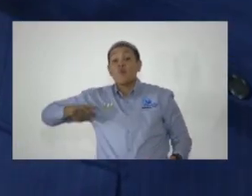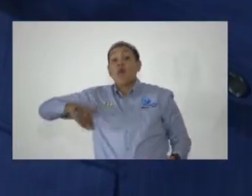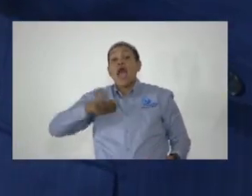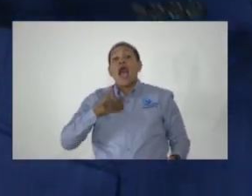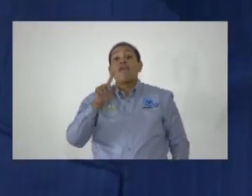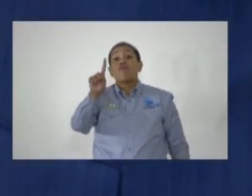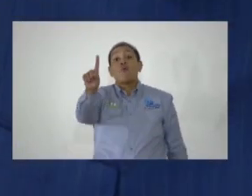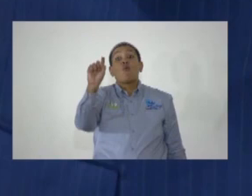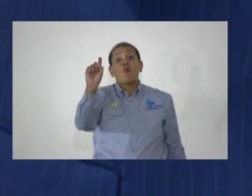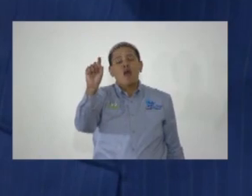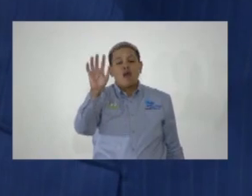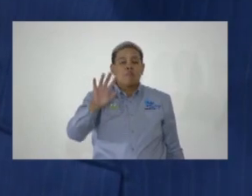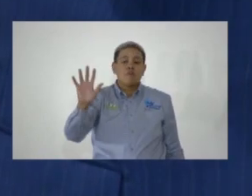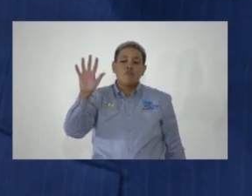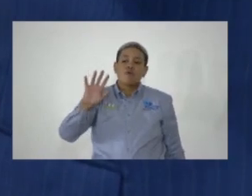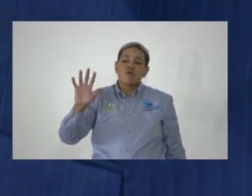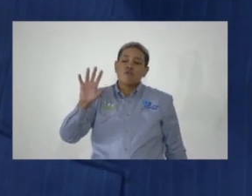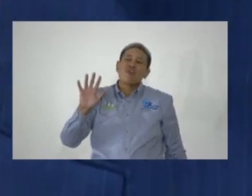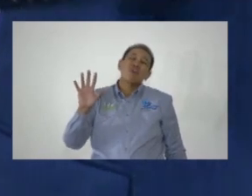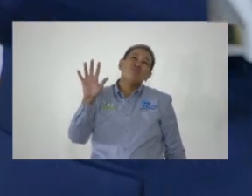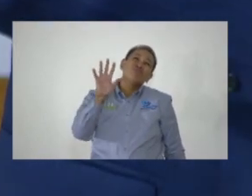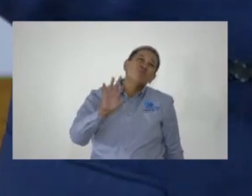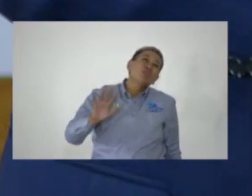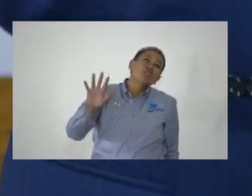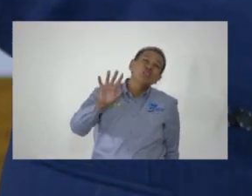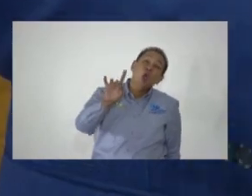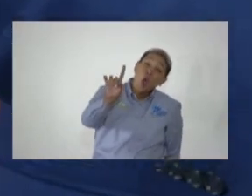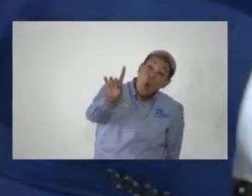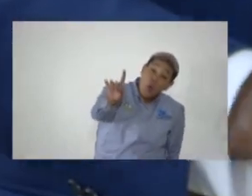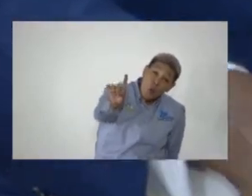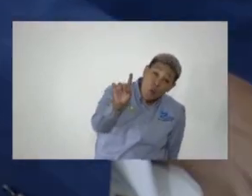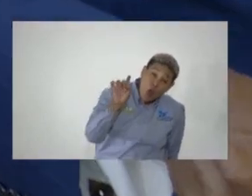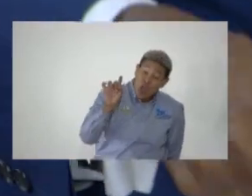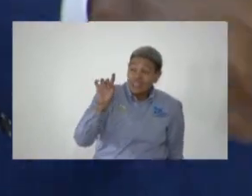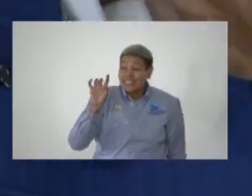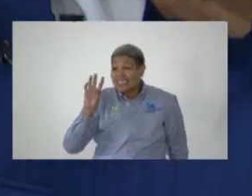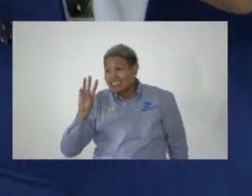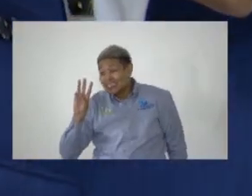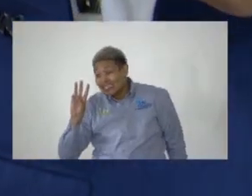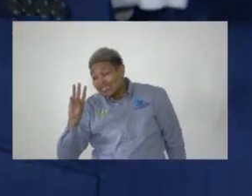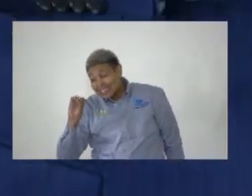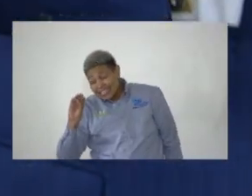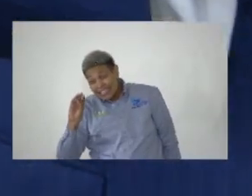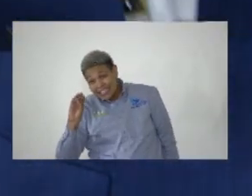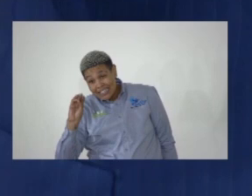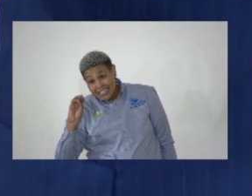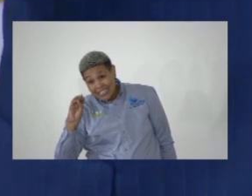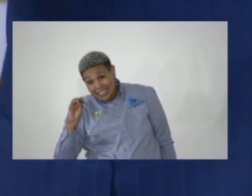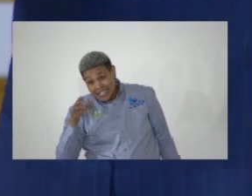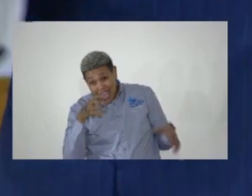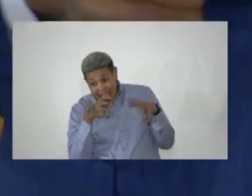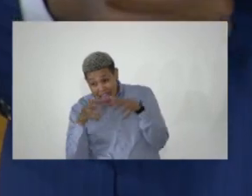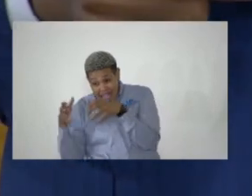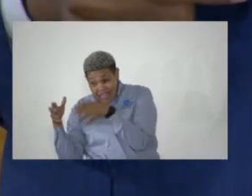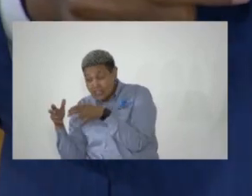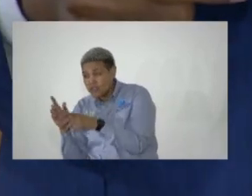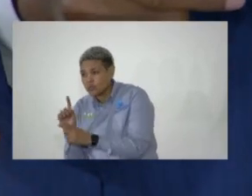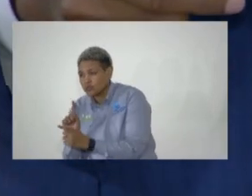100, approximately rough numbers, approximately 160 entities to engage